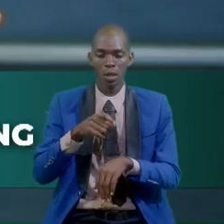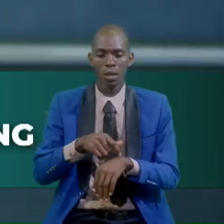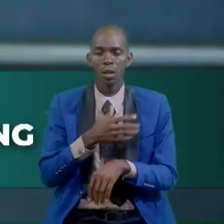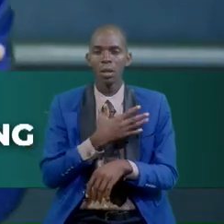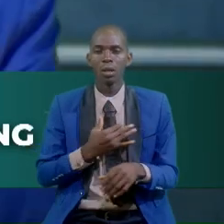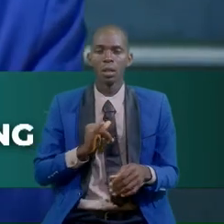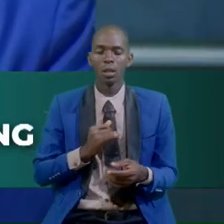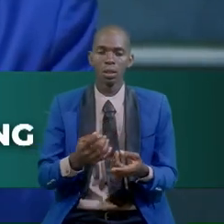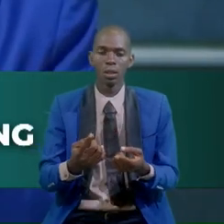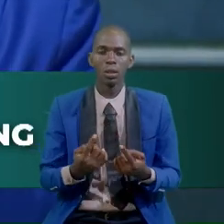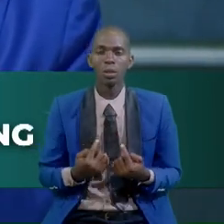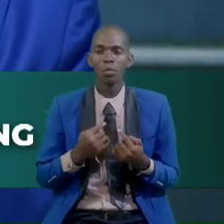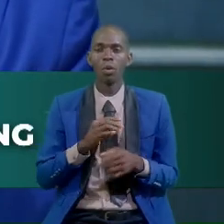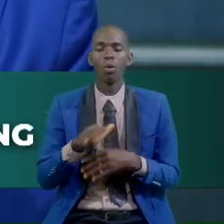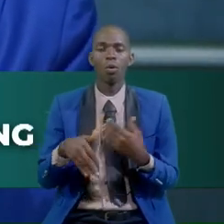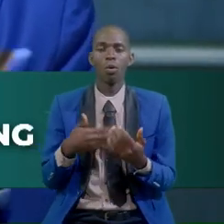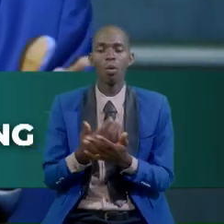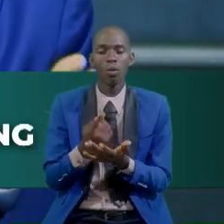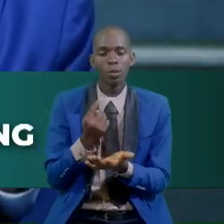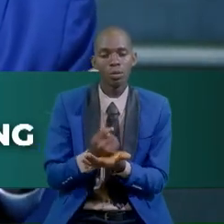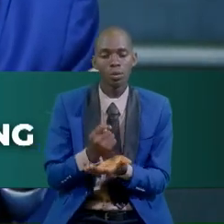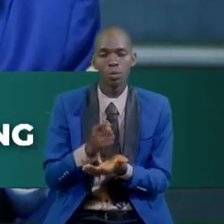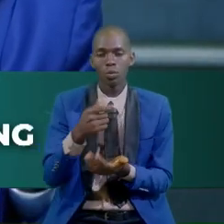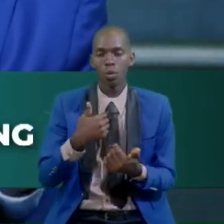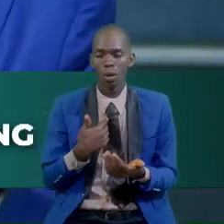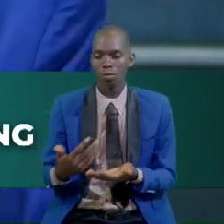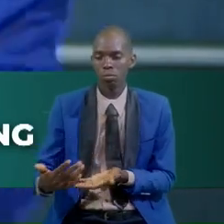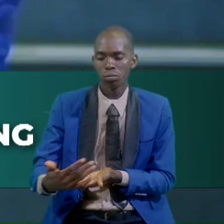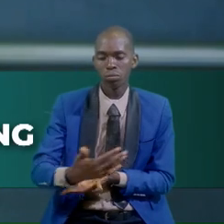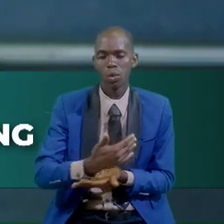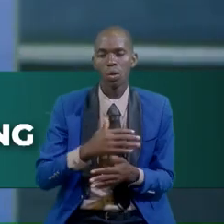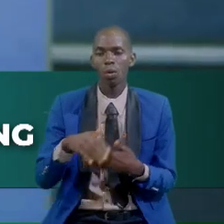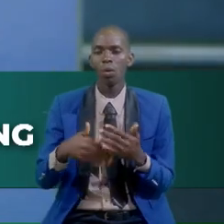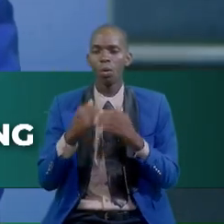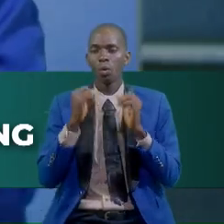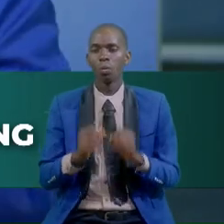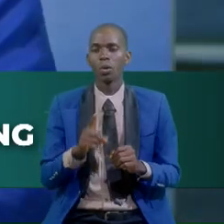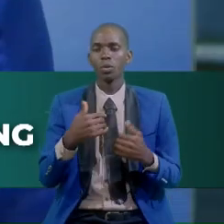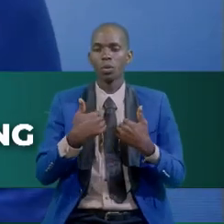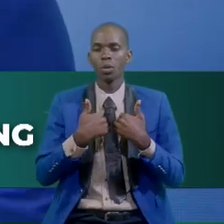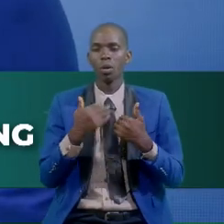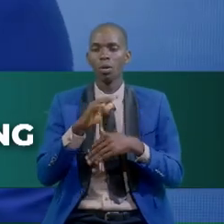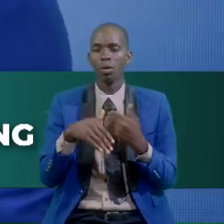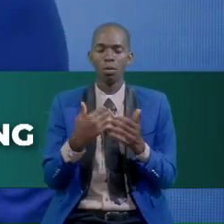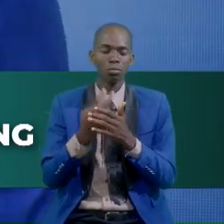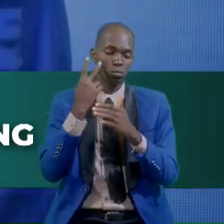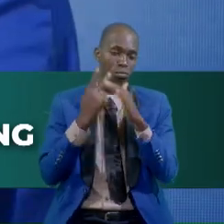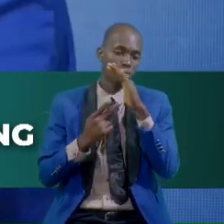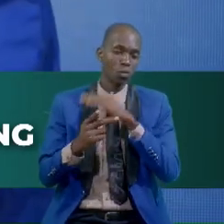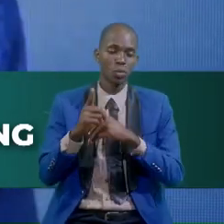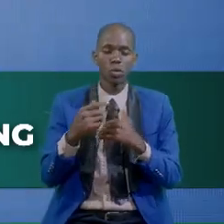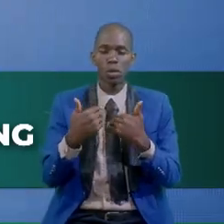out. All the treasure you gather, all the power you have, all the vision you have, while you